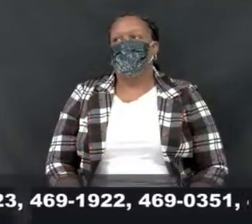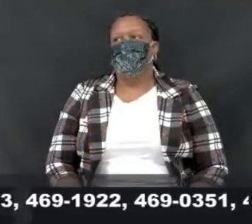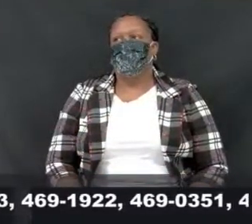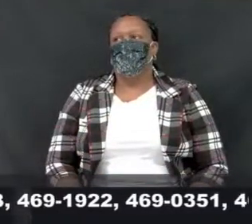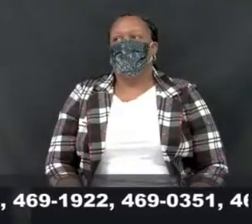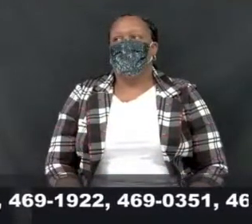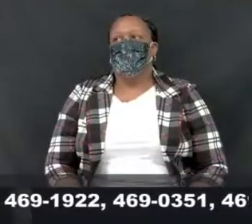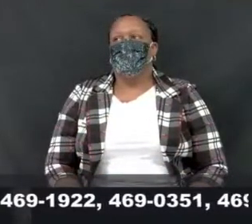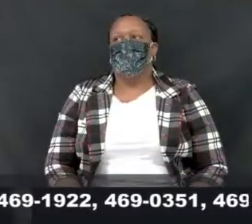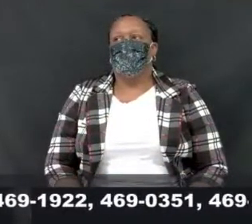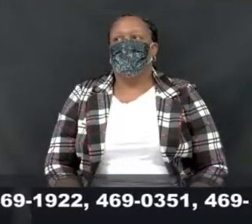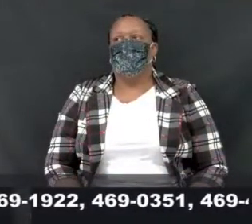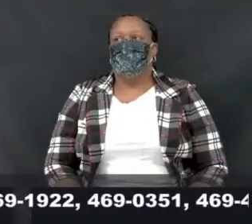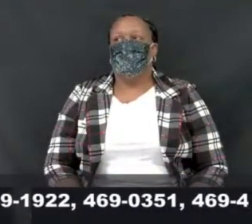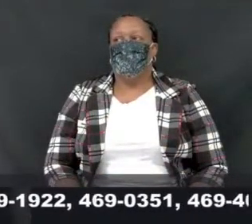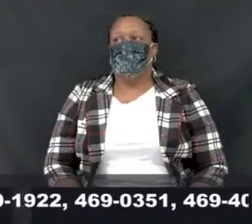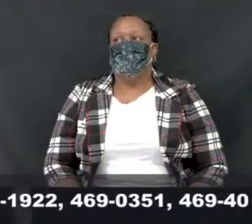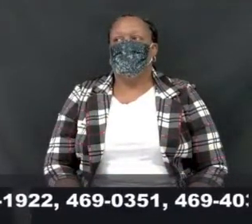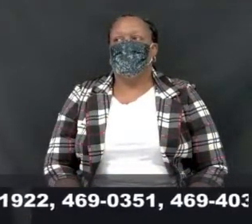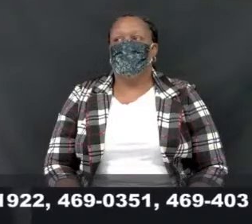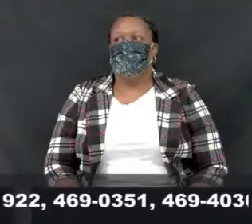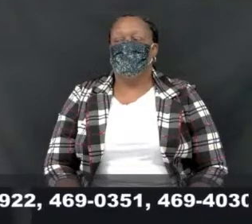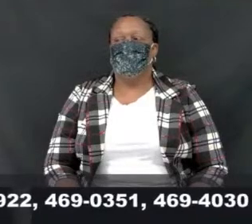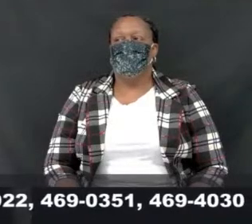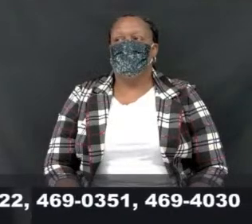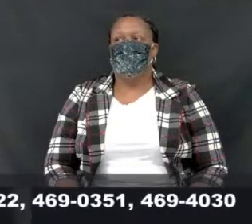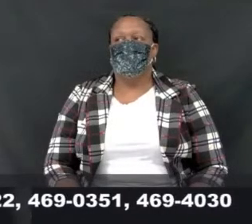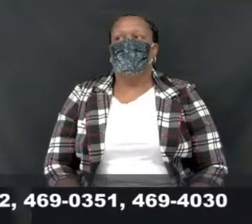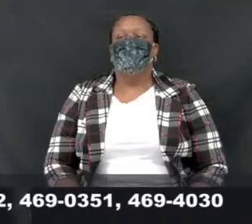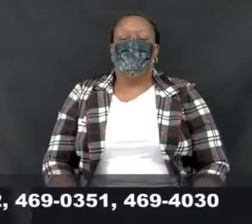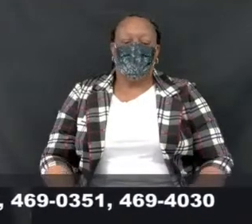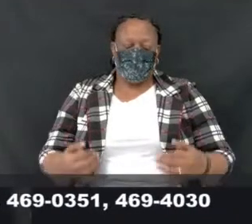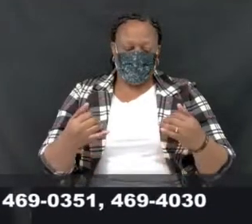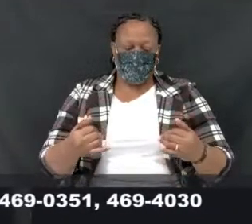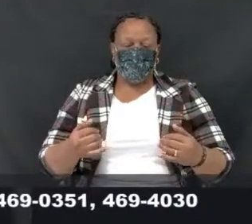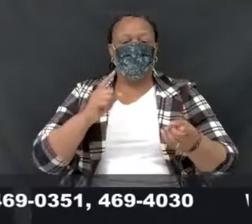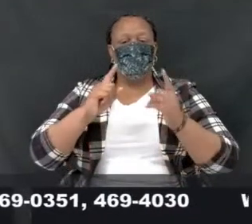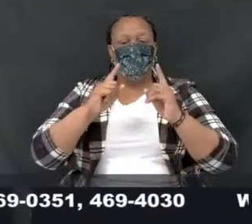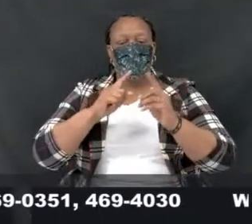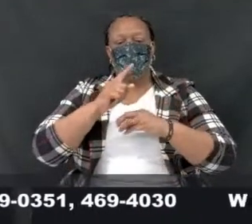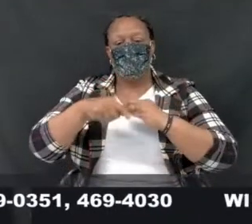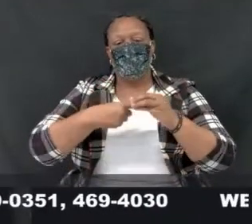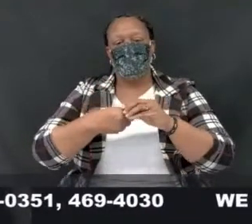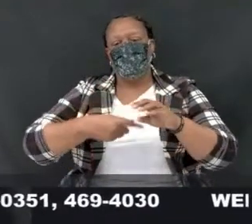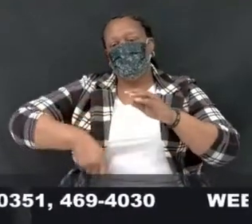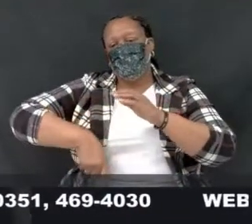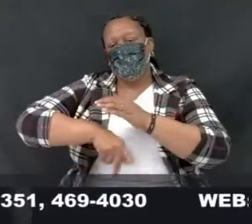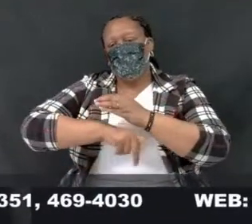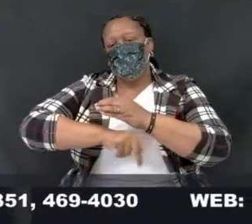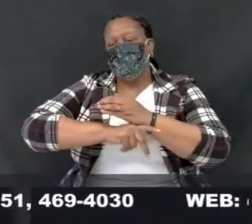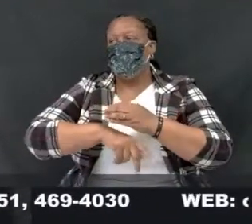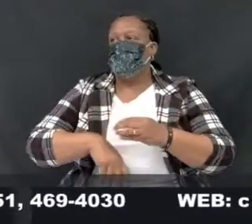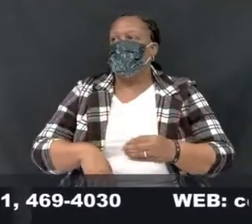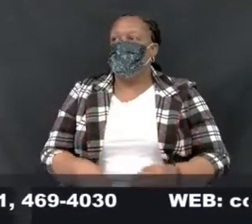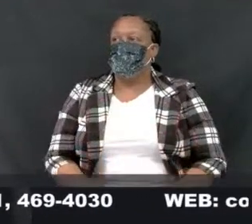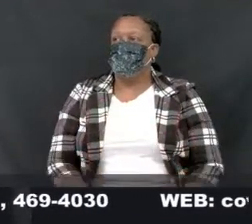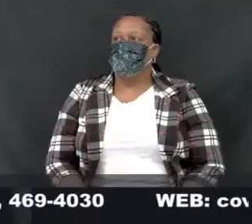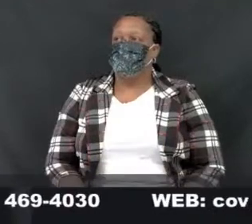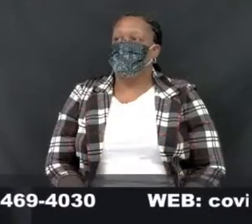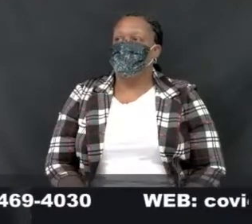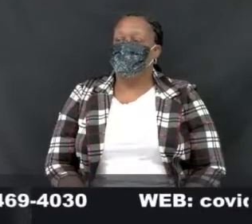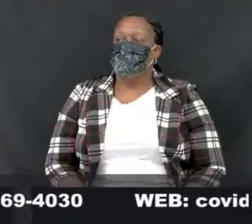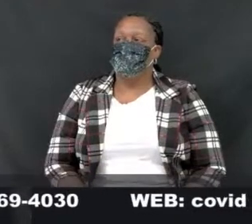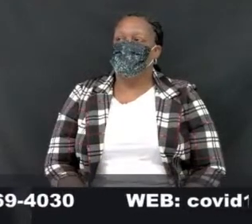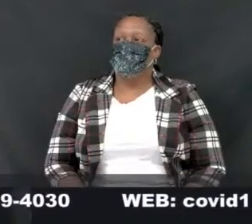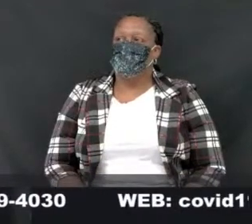with you about the St. Kitts Nevis Football Association. And just to share some statistics with you,